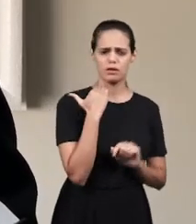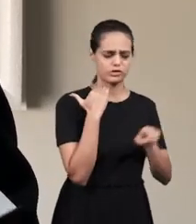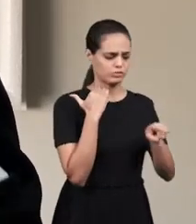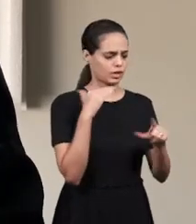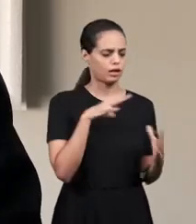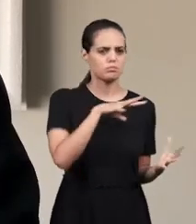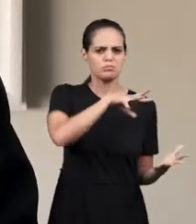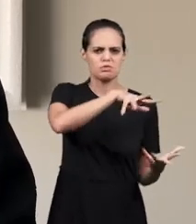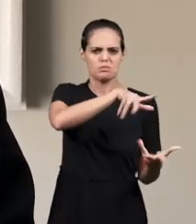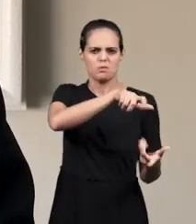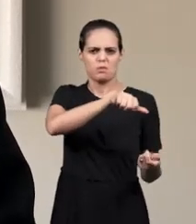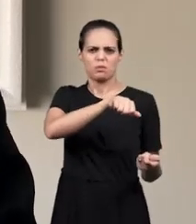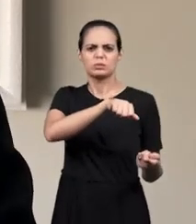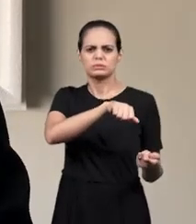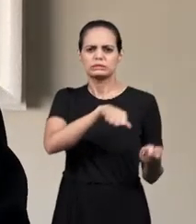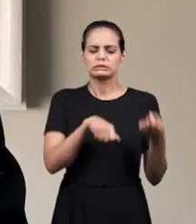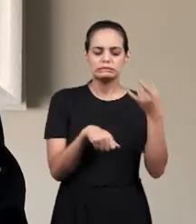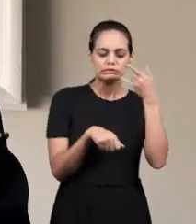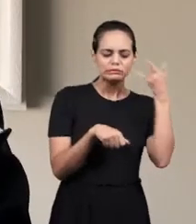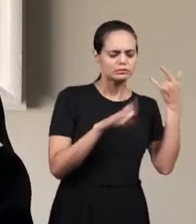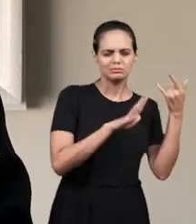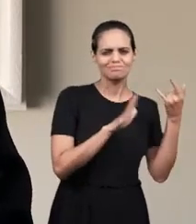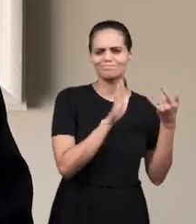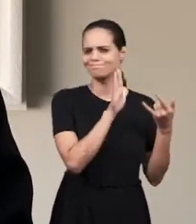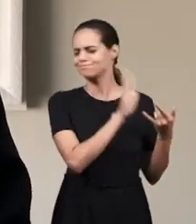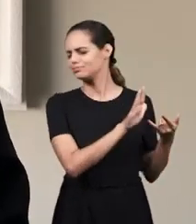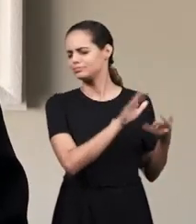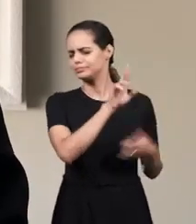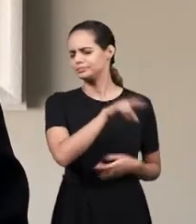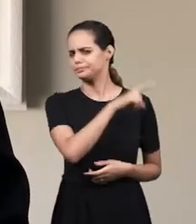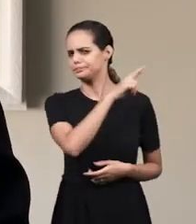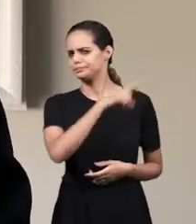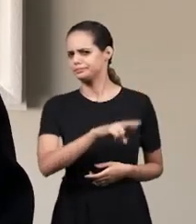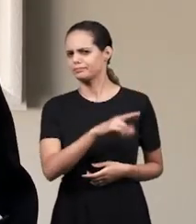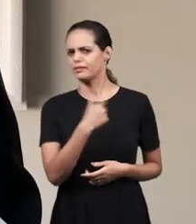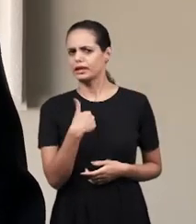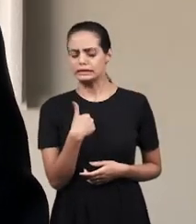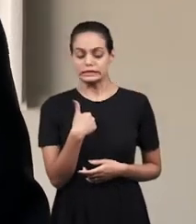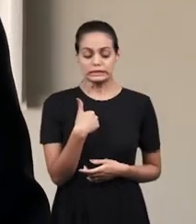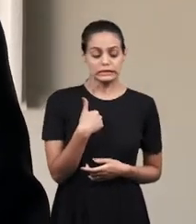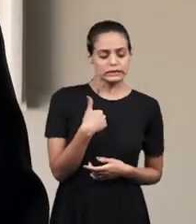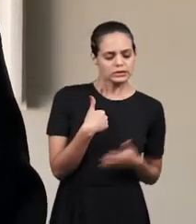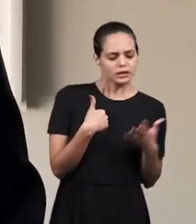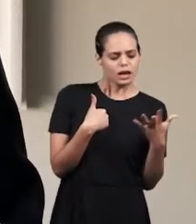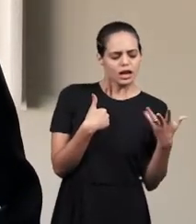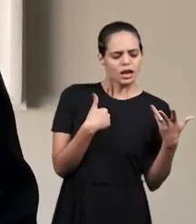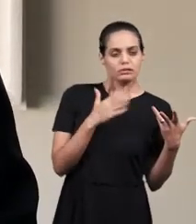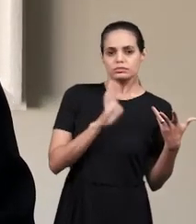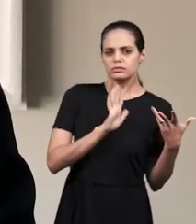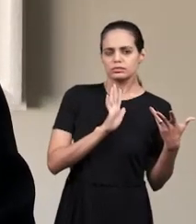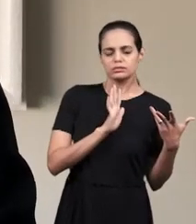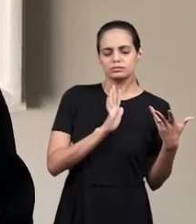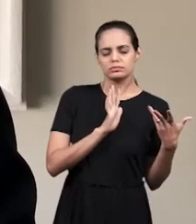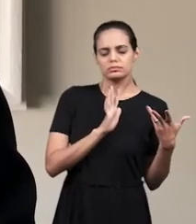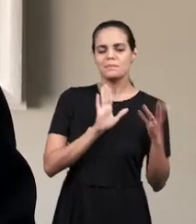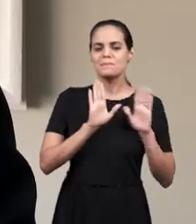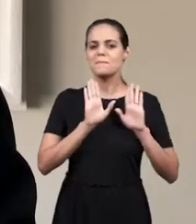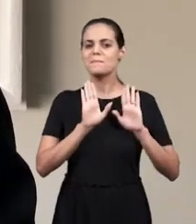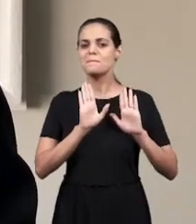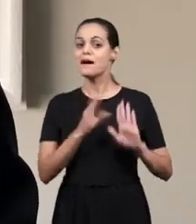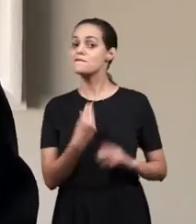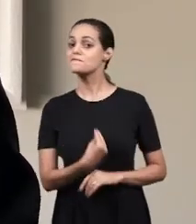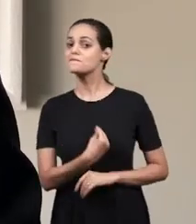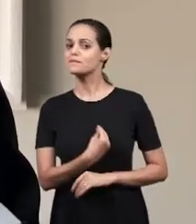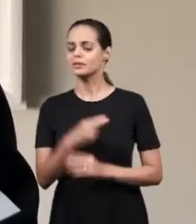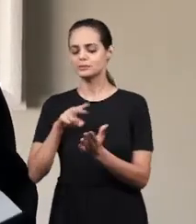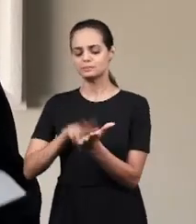world. Death for our natural inclinations. And resurrection towards God, for us to live a